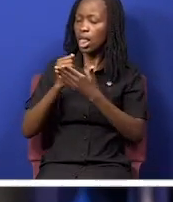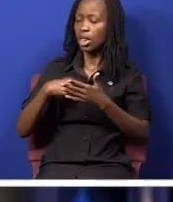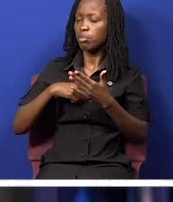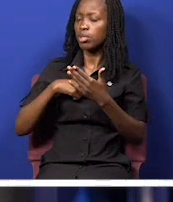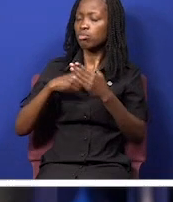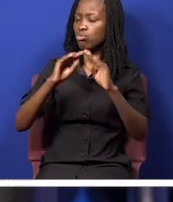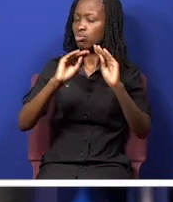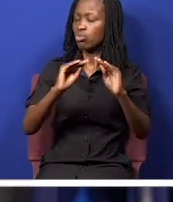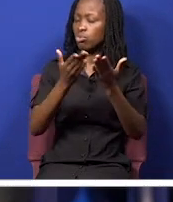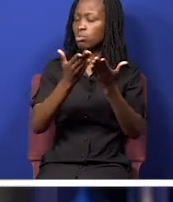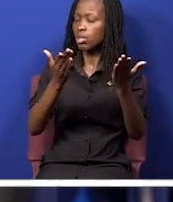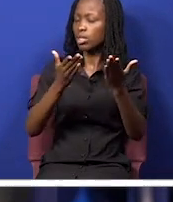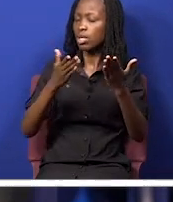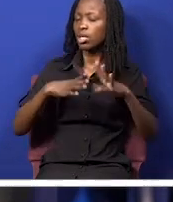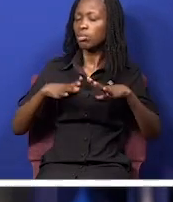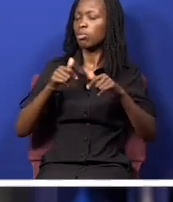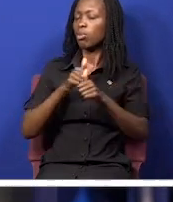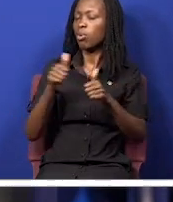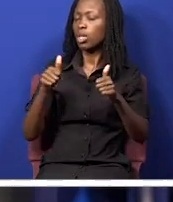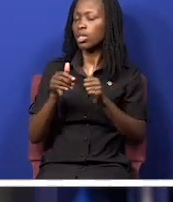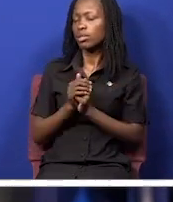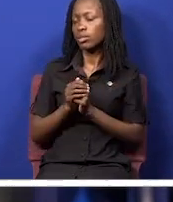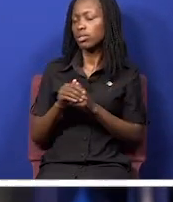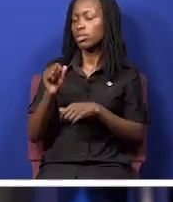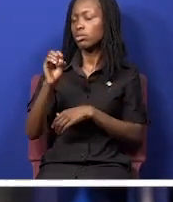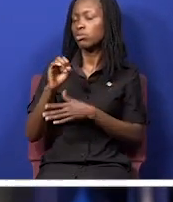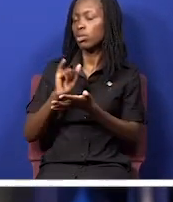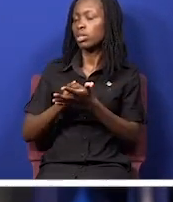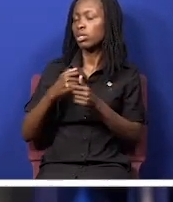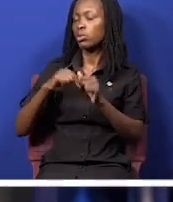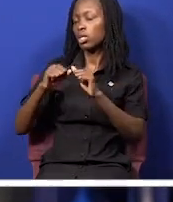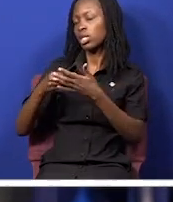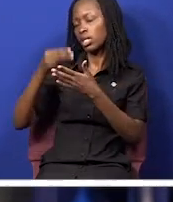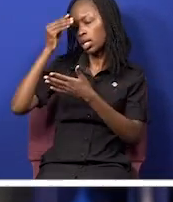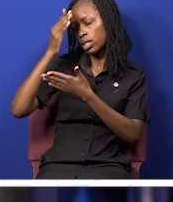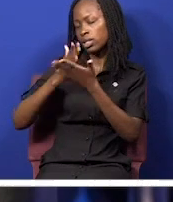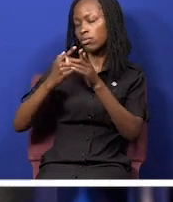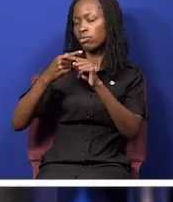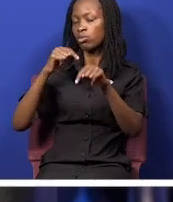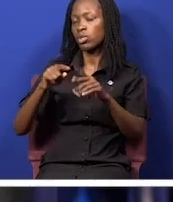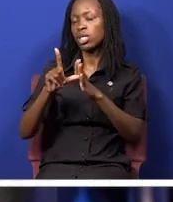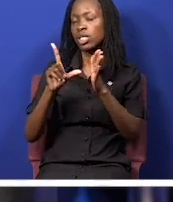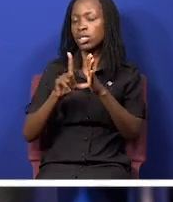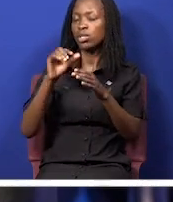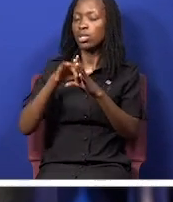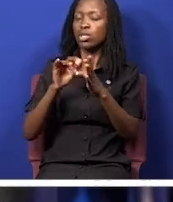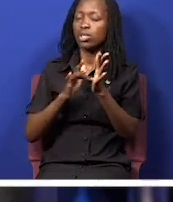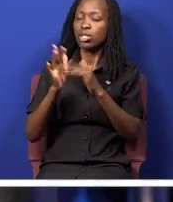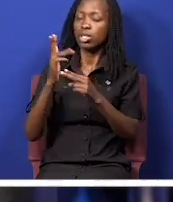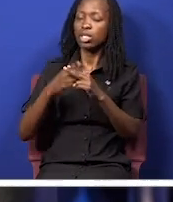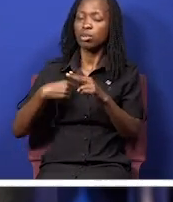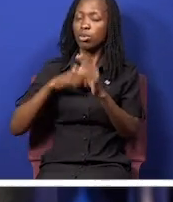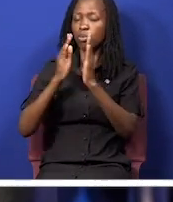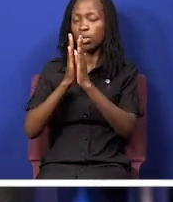teach these people well, our listeners and viewers well, so that they may learn something from this lesson. In Jesus' name we pray and